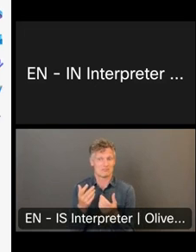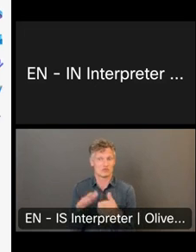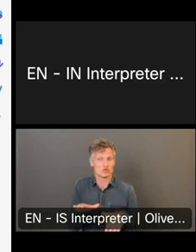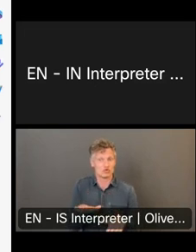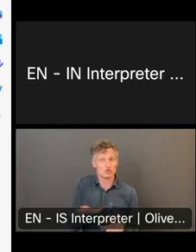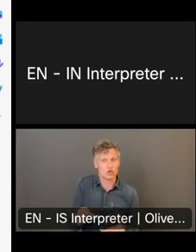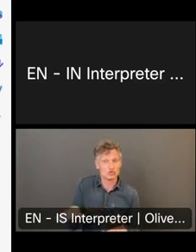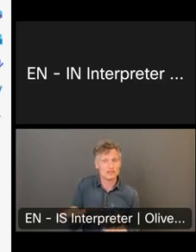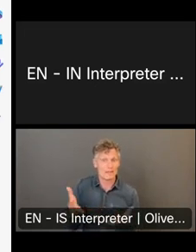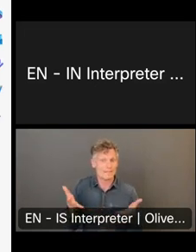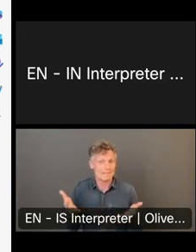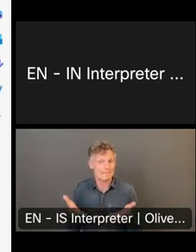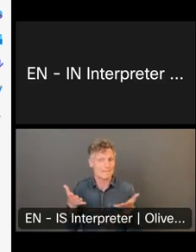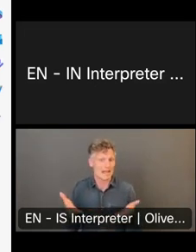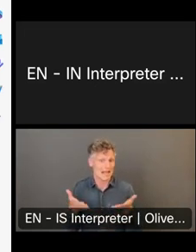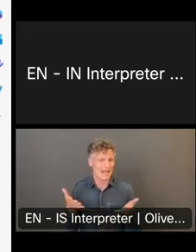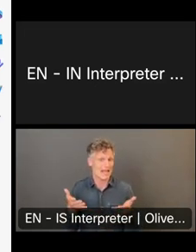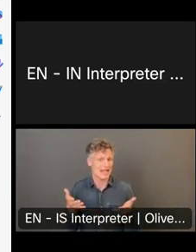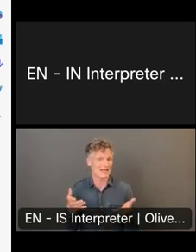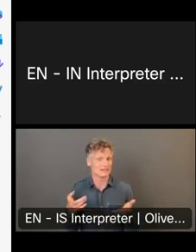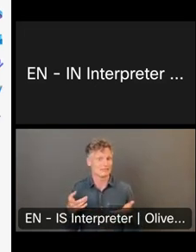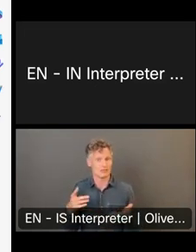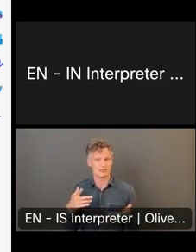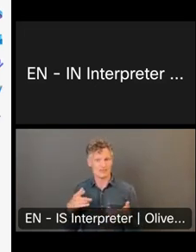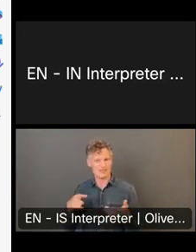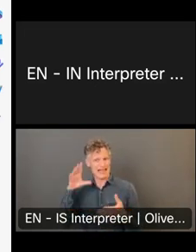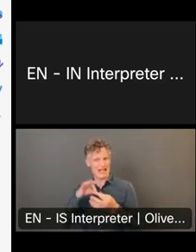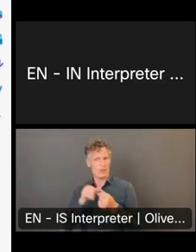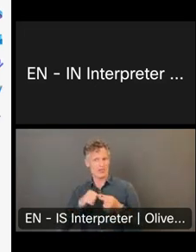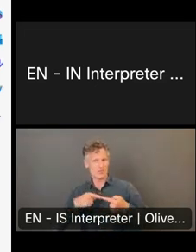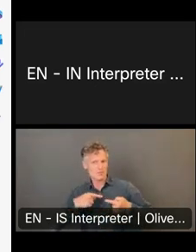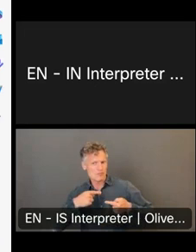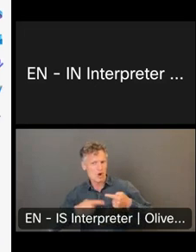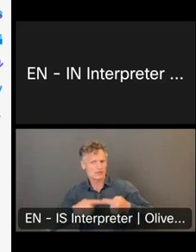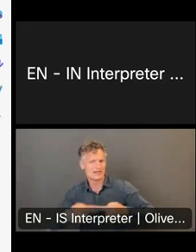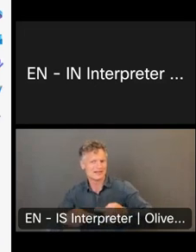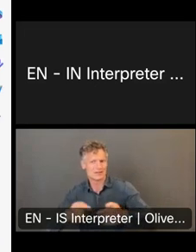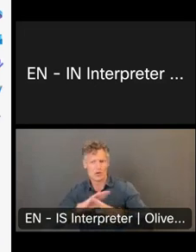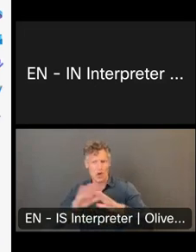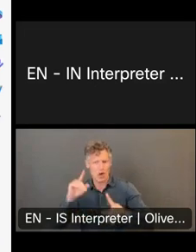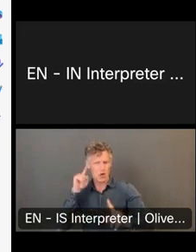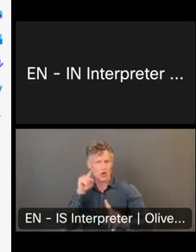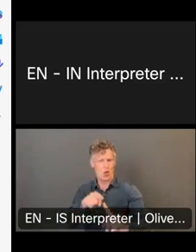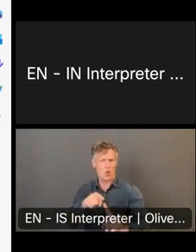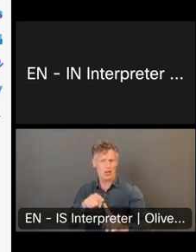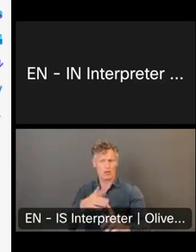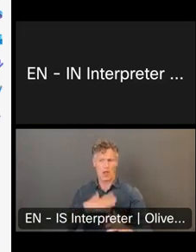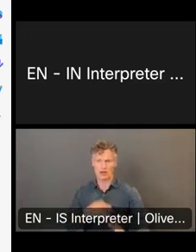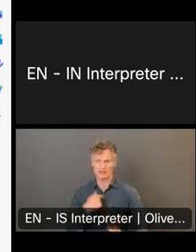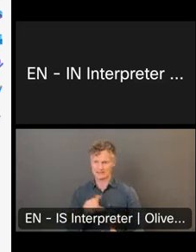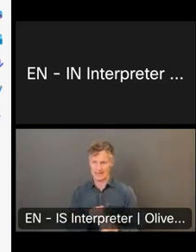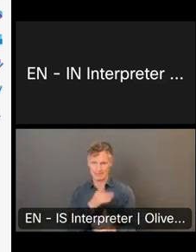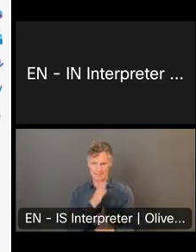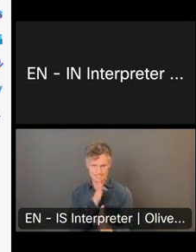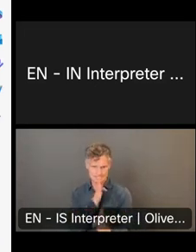center of interest is process rather than goal, not streamlined toward dealing with goals in the shortest possible way, consistent